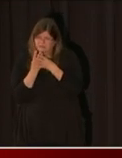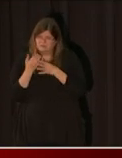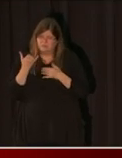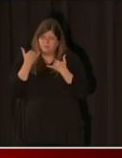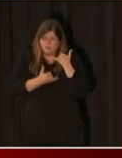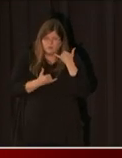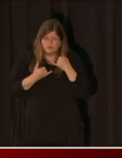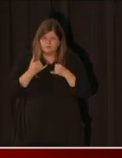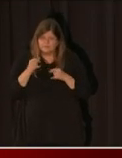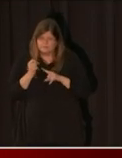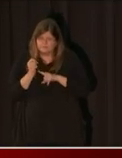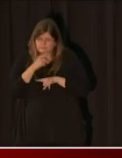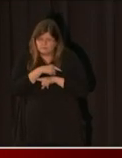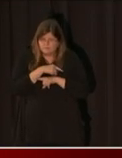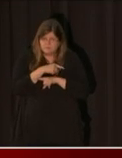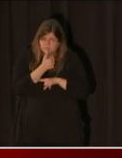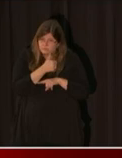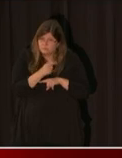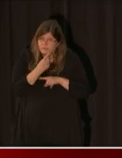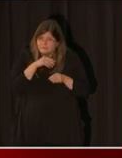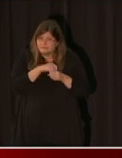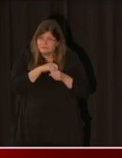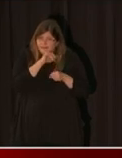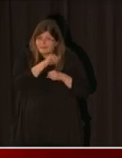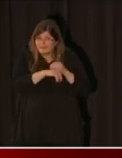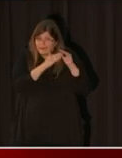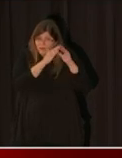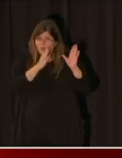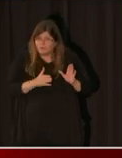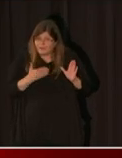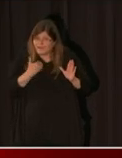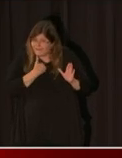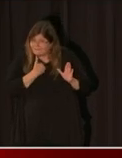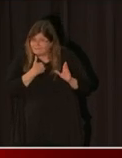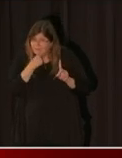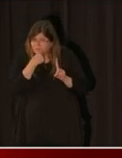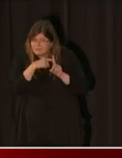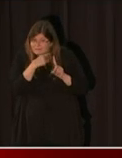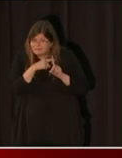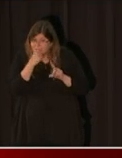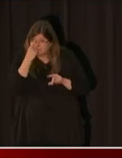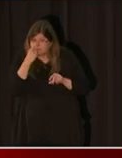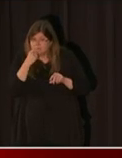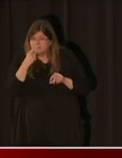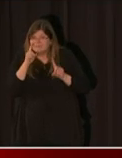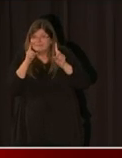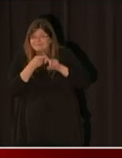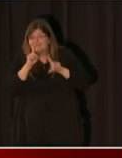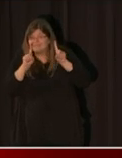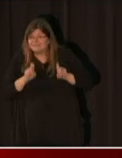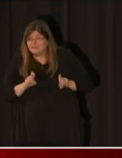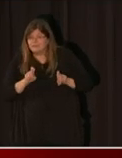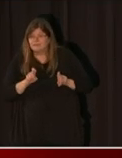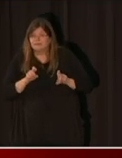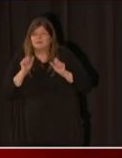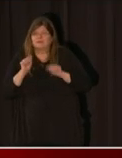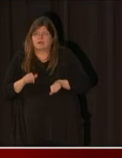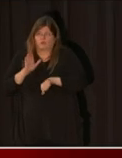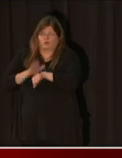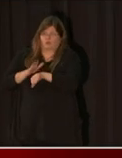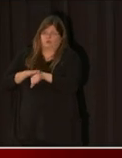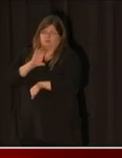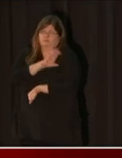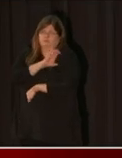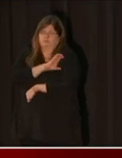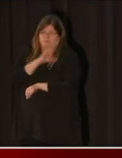anyone in the household has tested positive. In that way, they can warn officers before they respond to a call